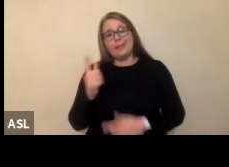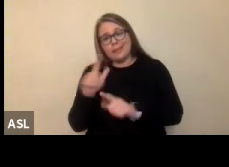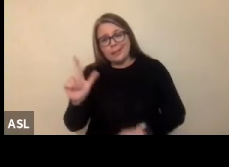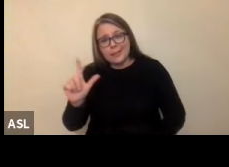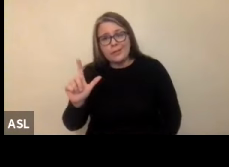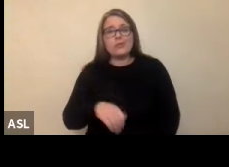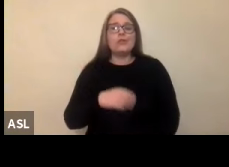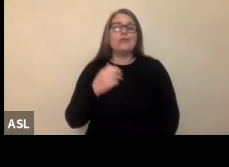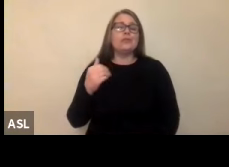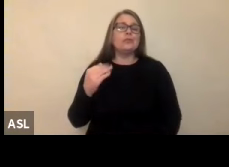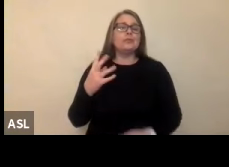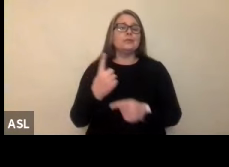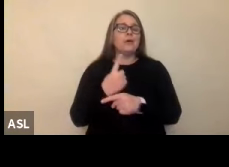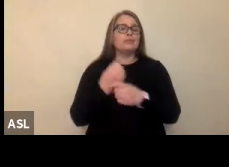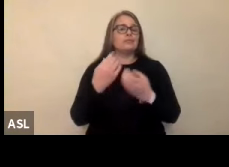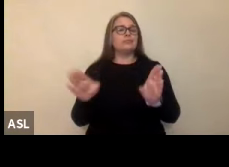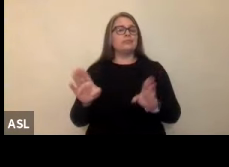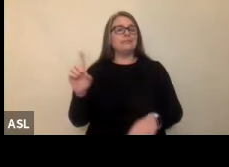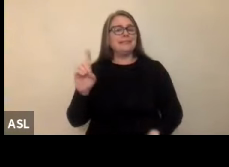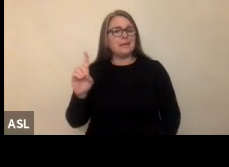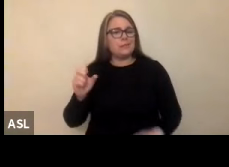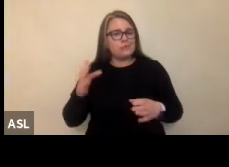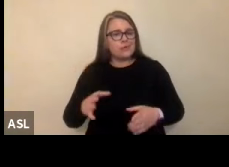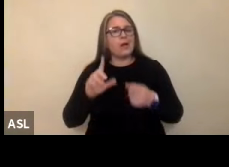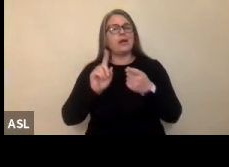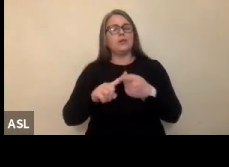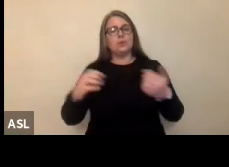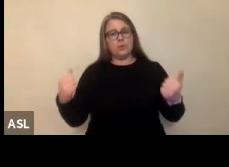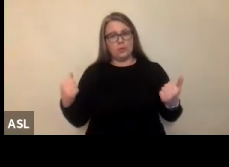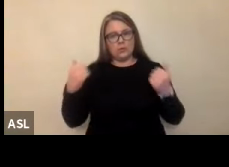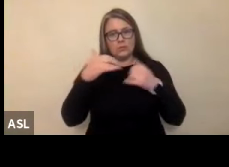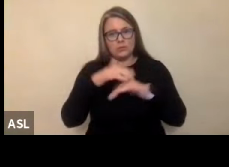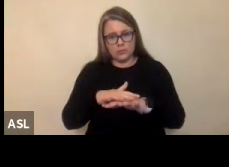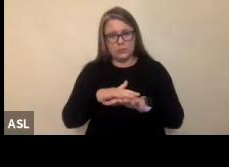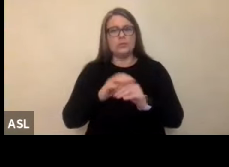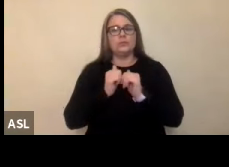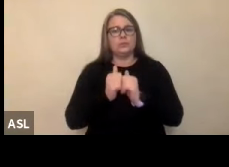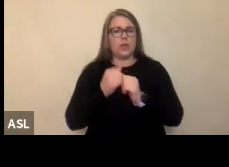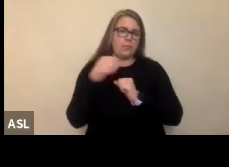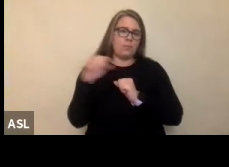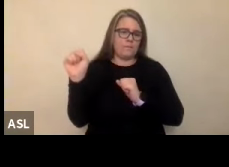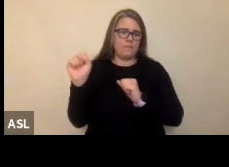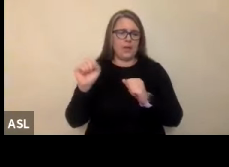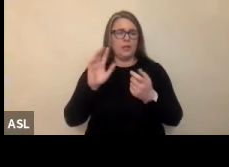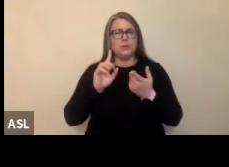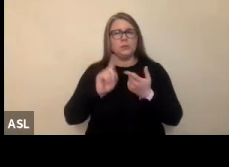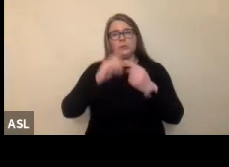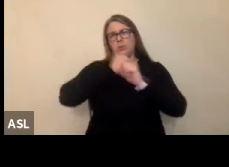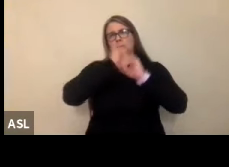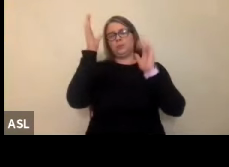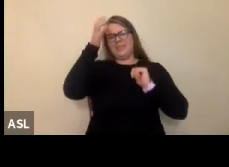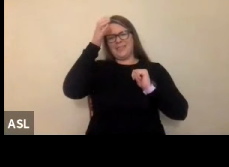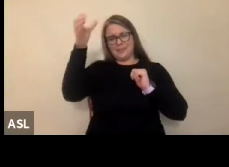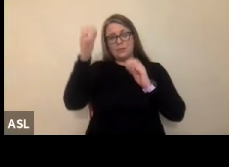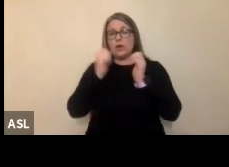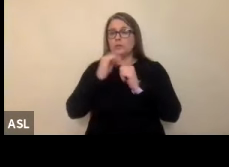movements, right? It's kind of like, and democracy reform is a way, you know, is kind of conceptualized narrowly to encourage people